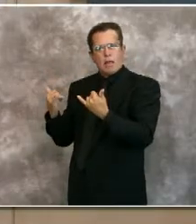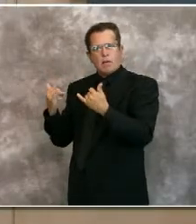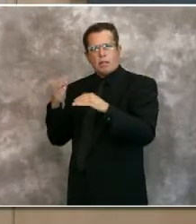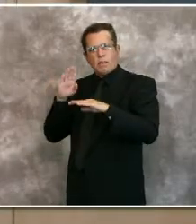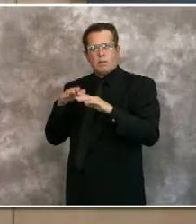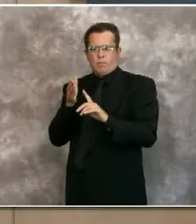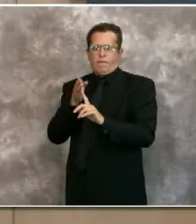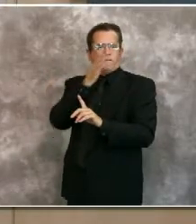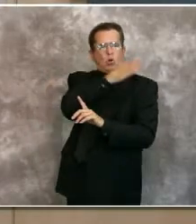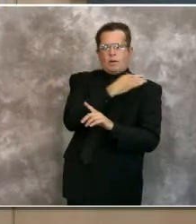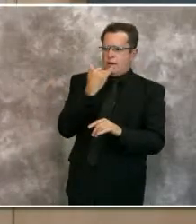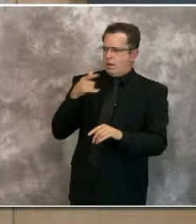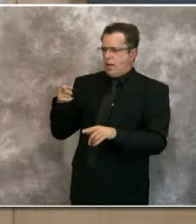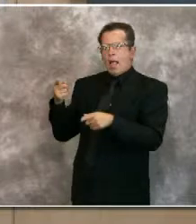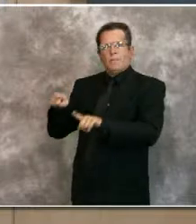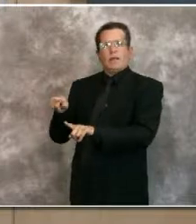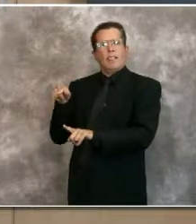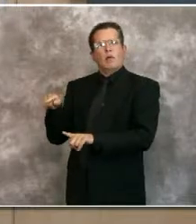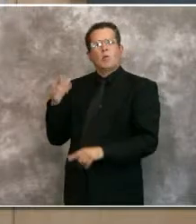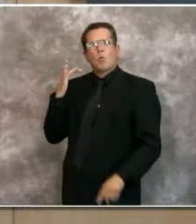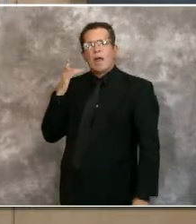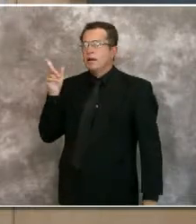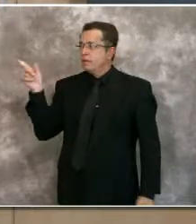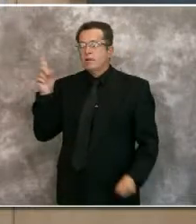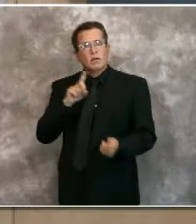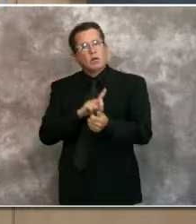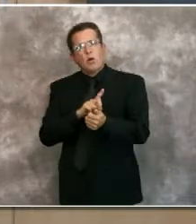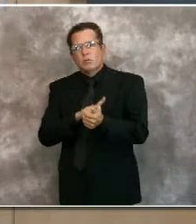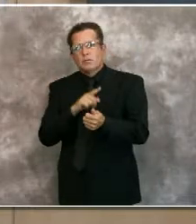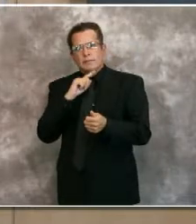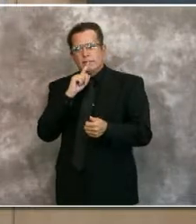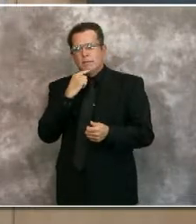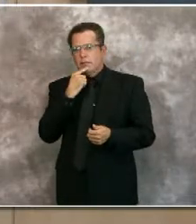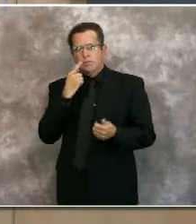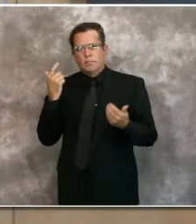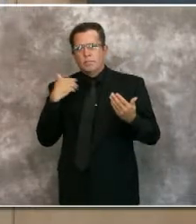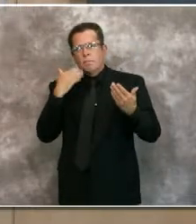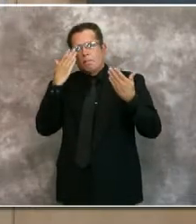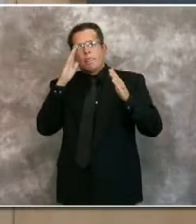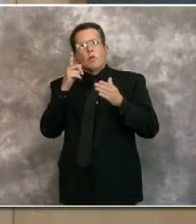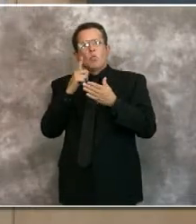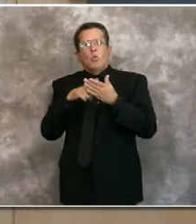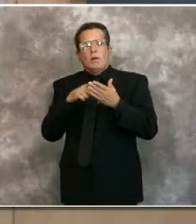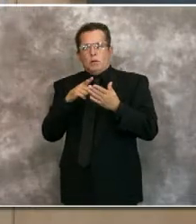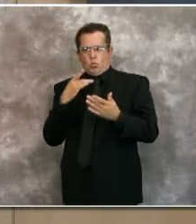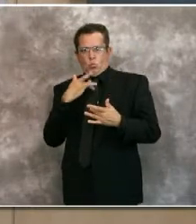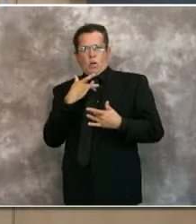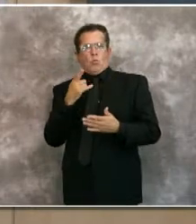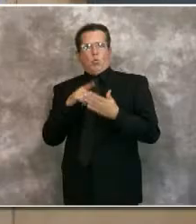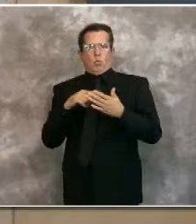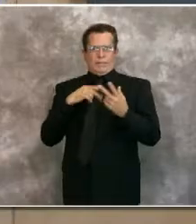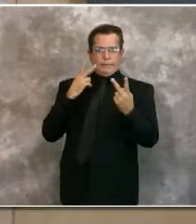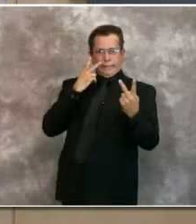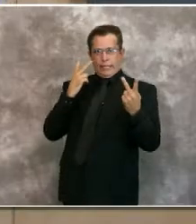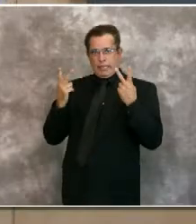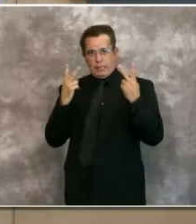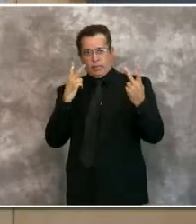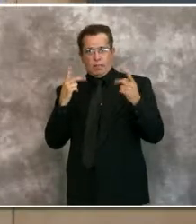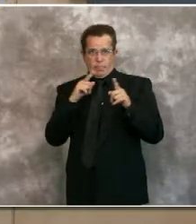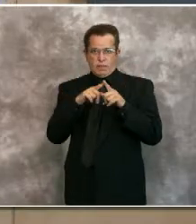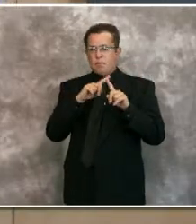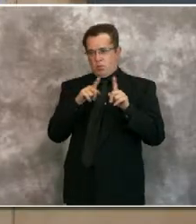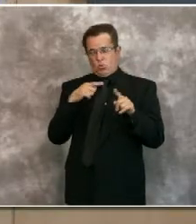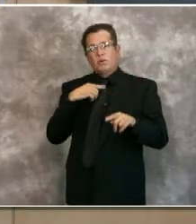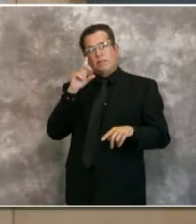South Bay communities. Well, again, what you're asking about is what are some of the underlying trends that we're seeing? We're certainly seeing